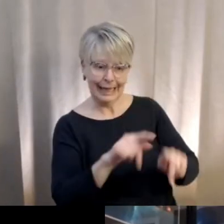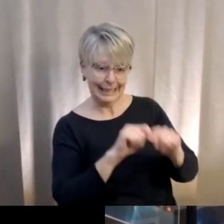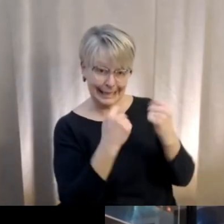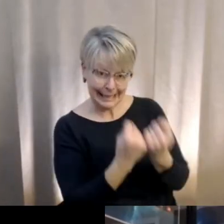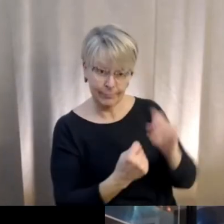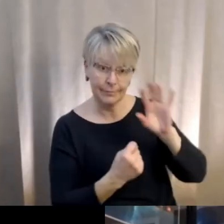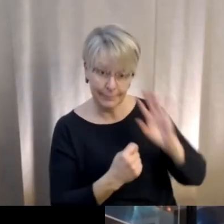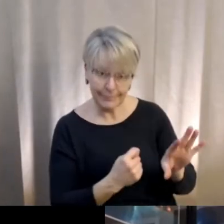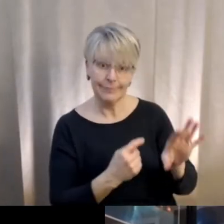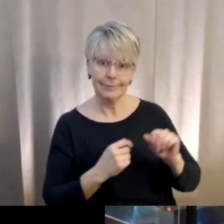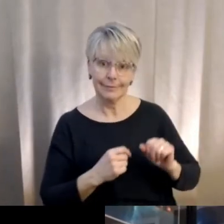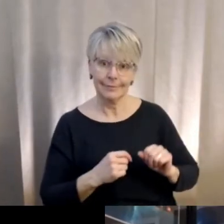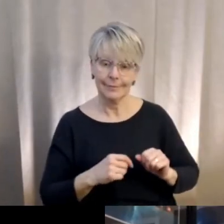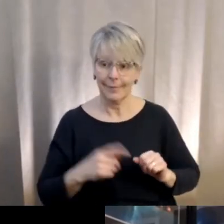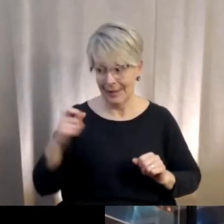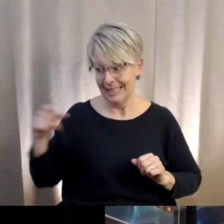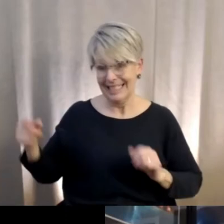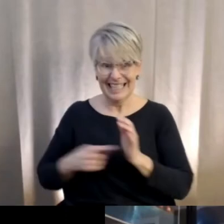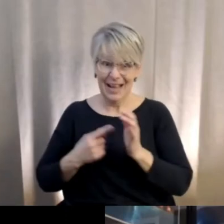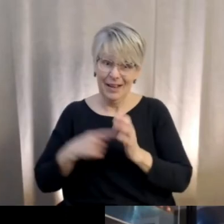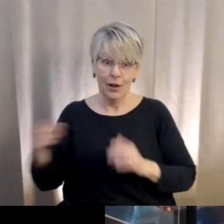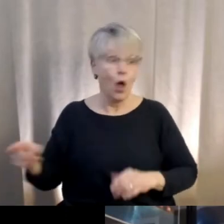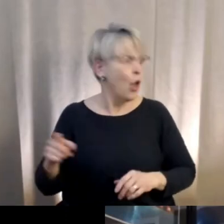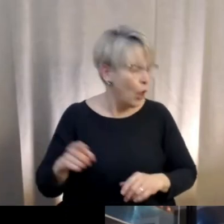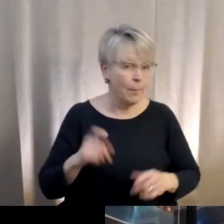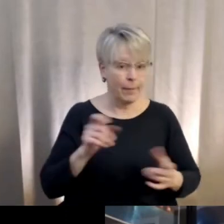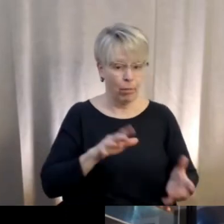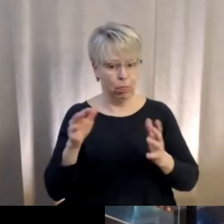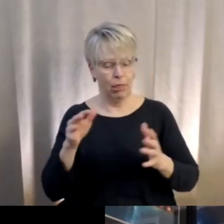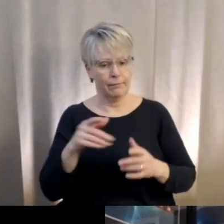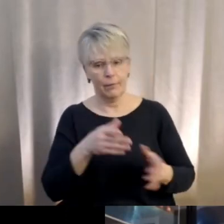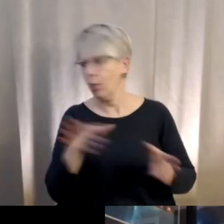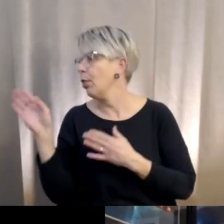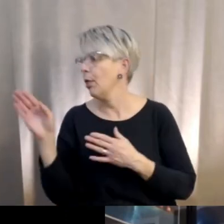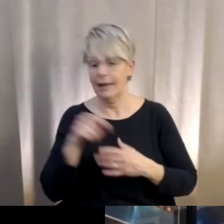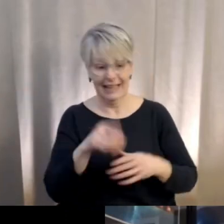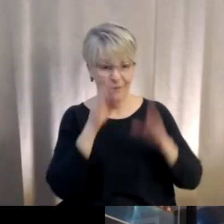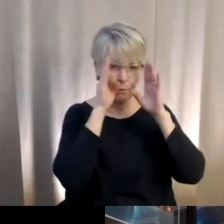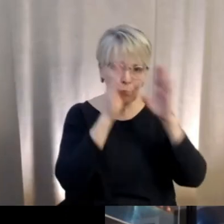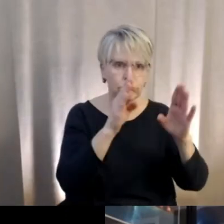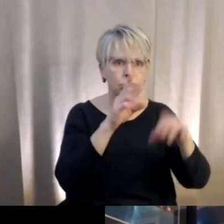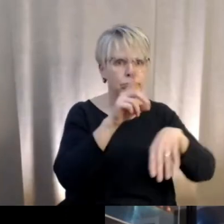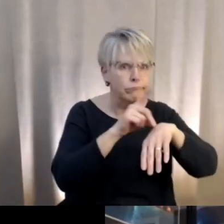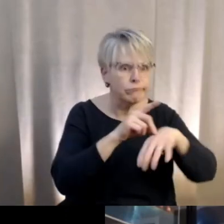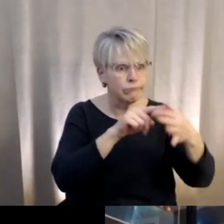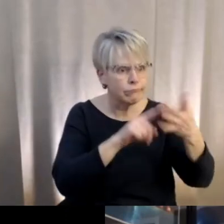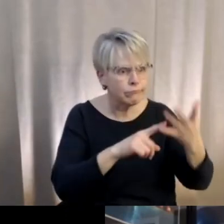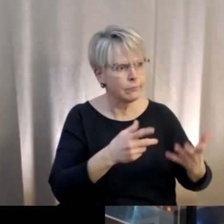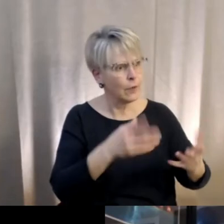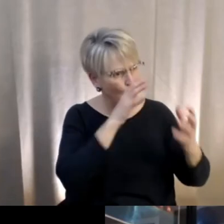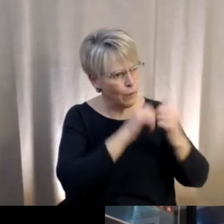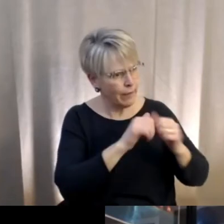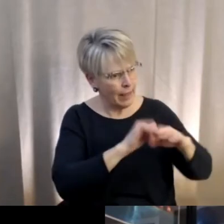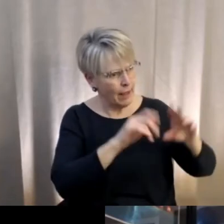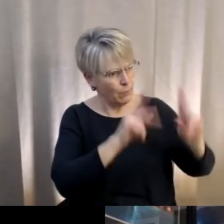again, you could unintentionally be disrupting this dog from focusing on the wellness of its